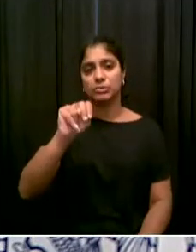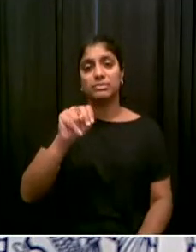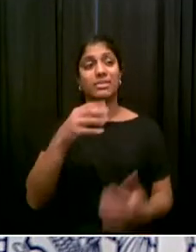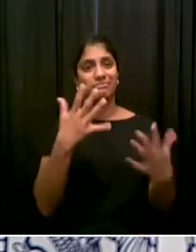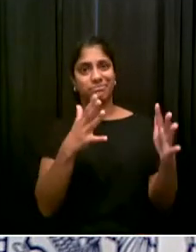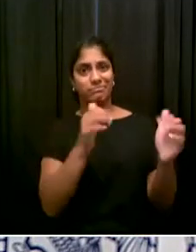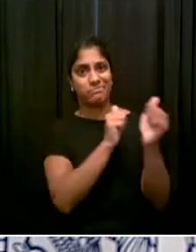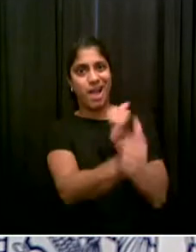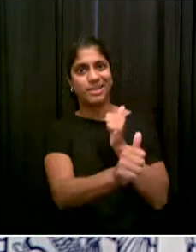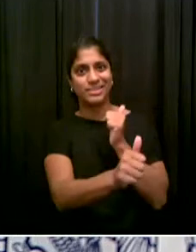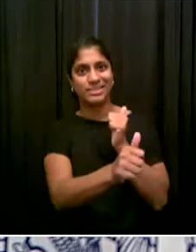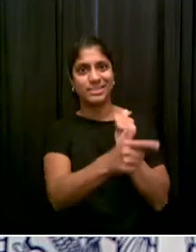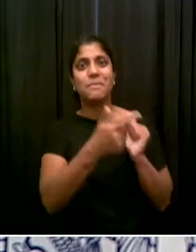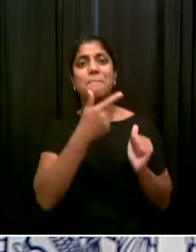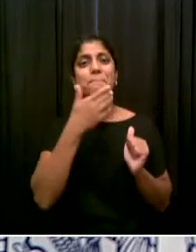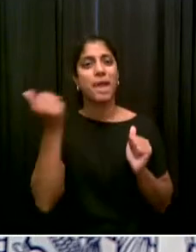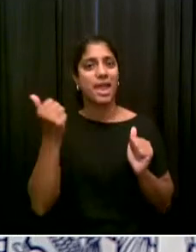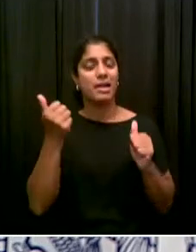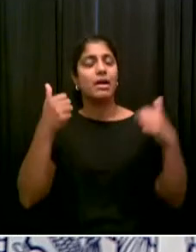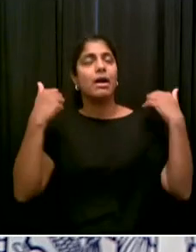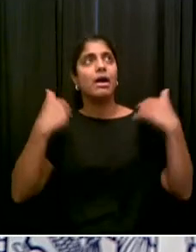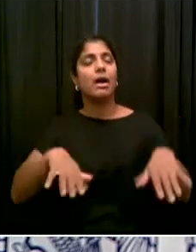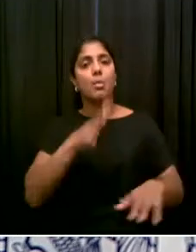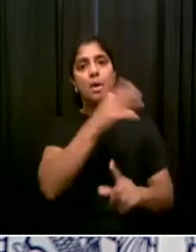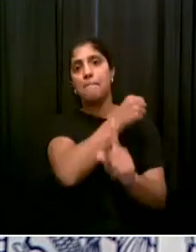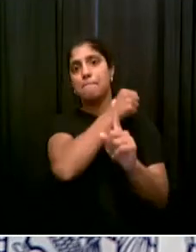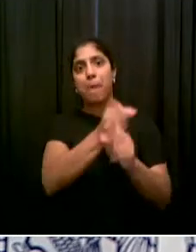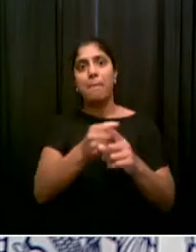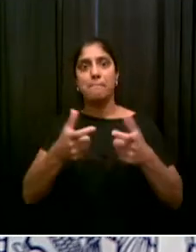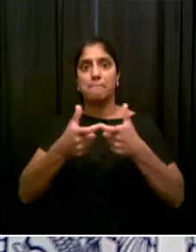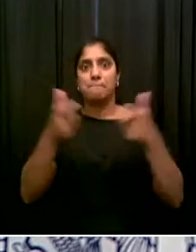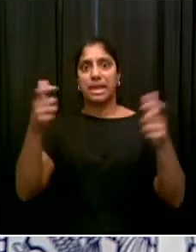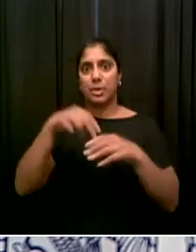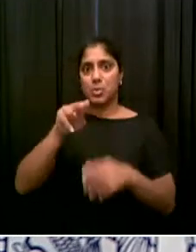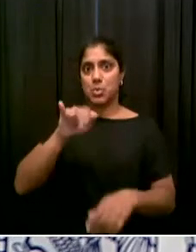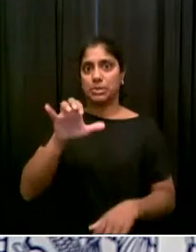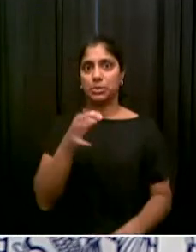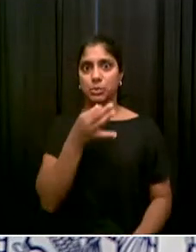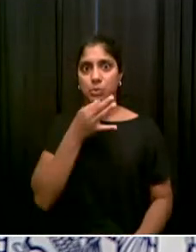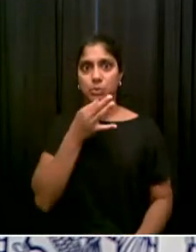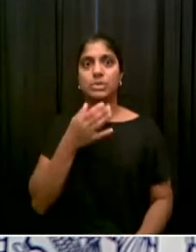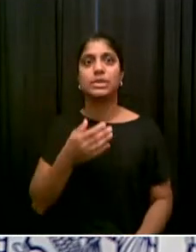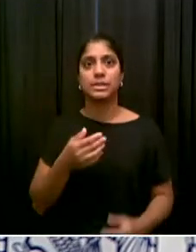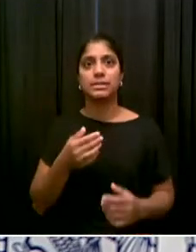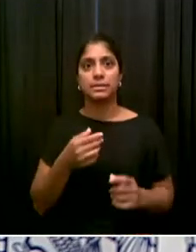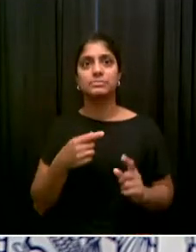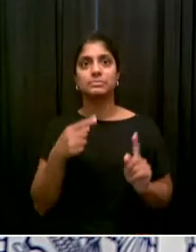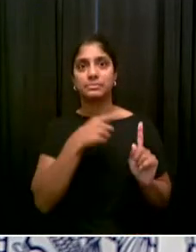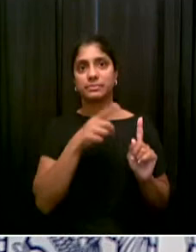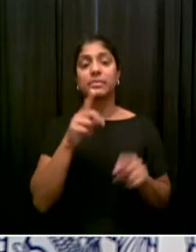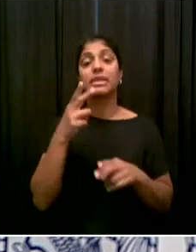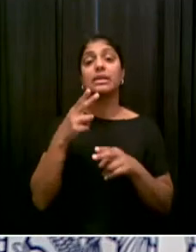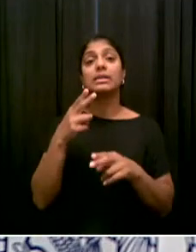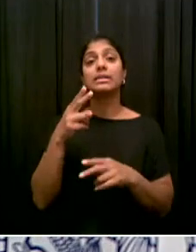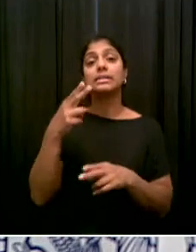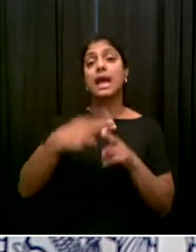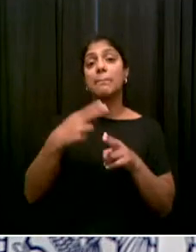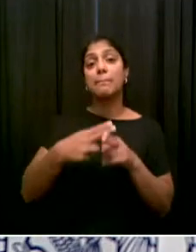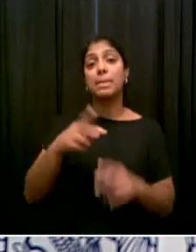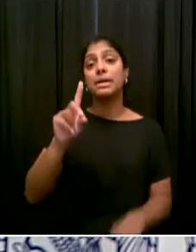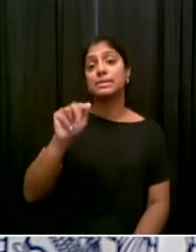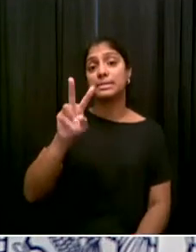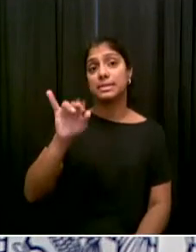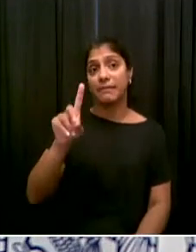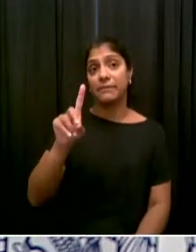city. Second, David Weprin and I go back together to our first years in the City Council together. And I know he is passionate on the